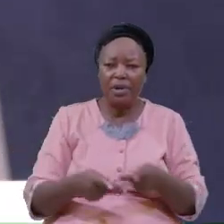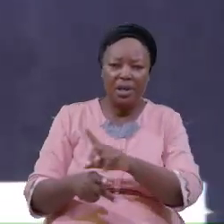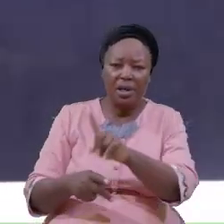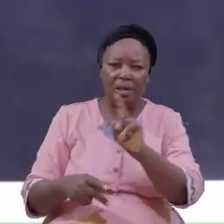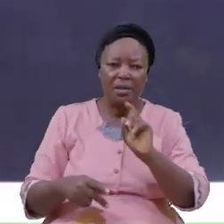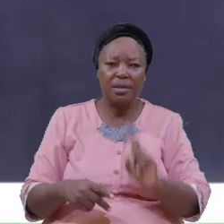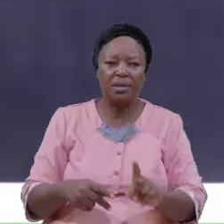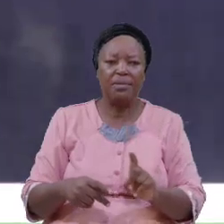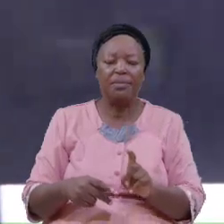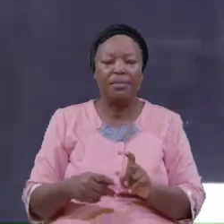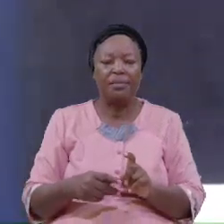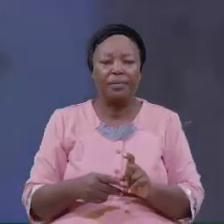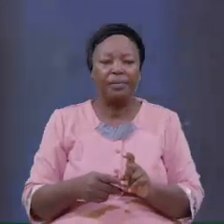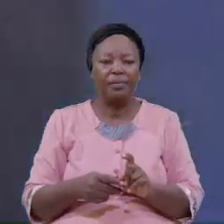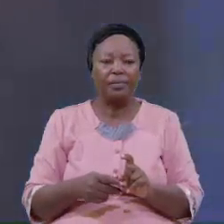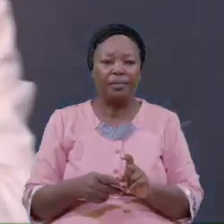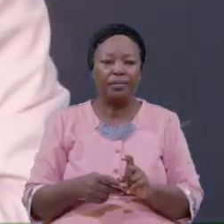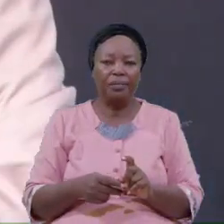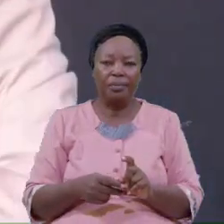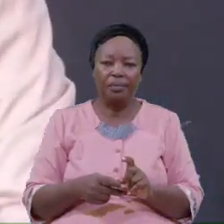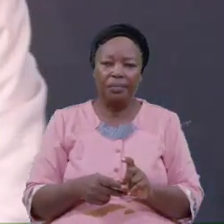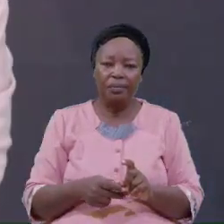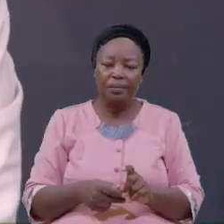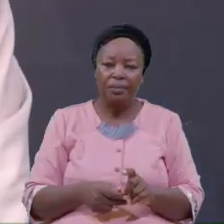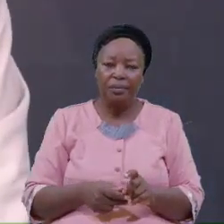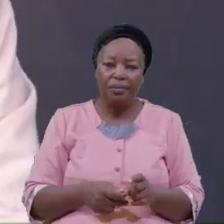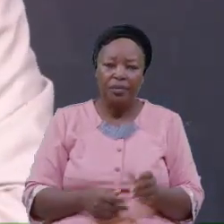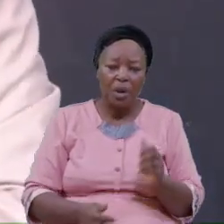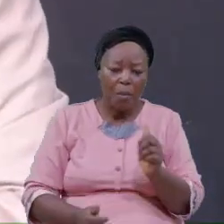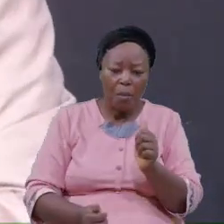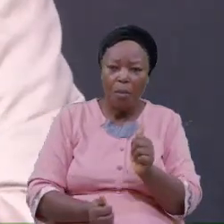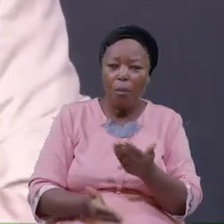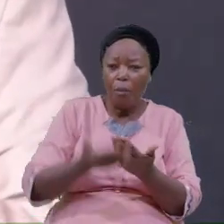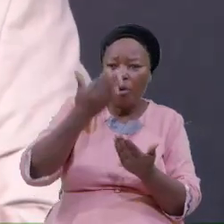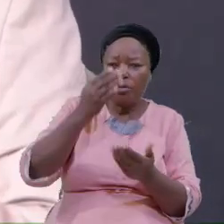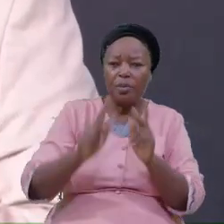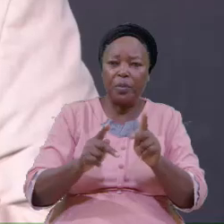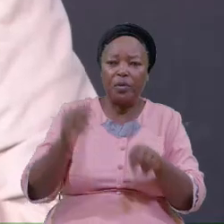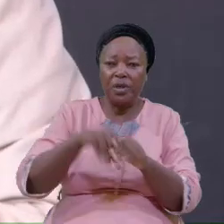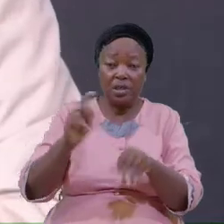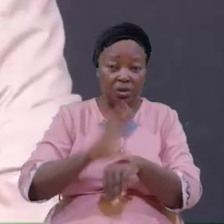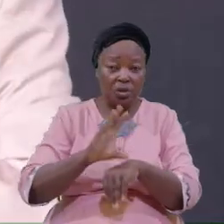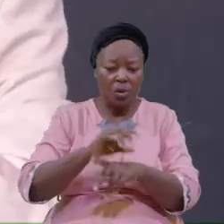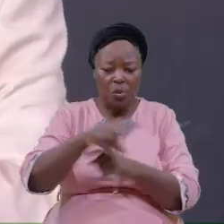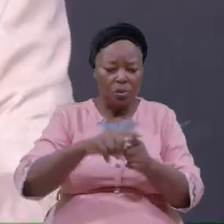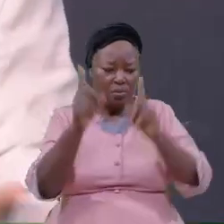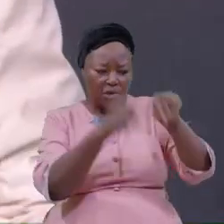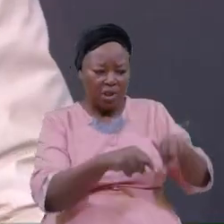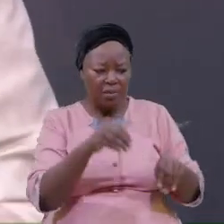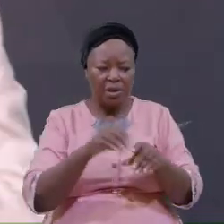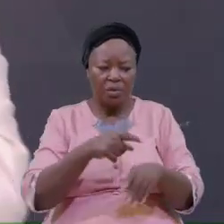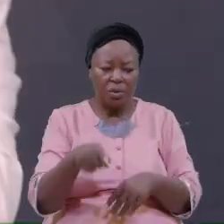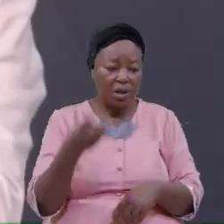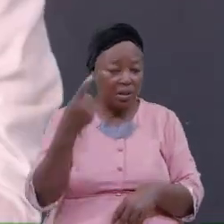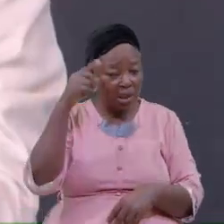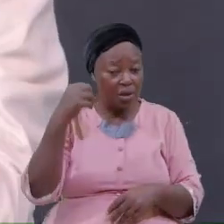Most people in the church, when they came in, They were thinking of heaven. They were praying about